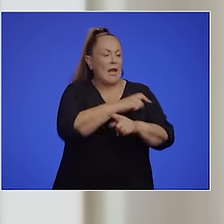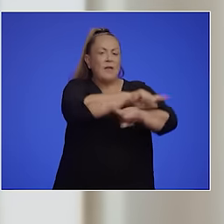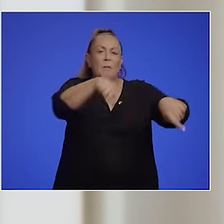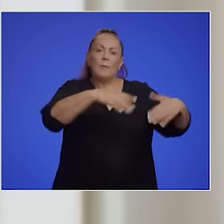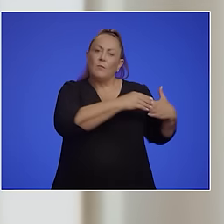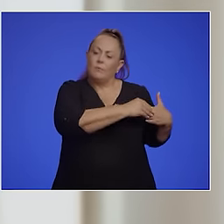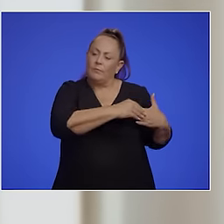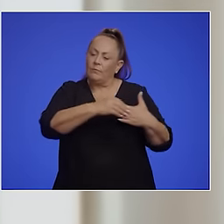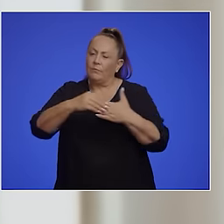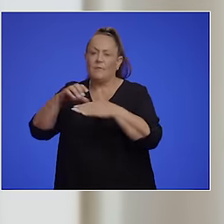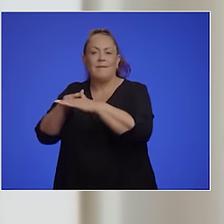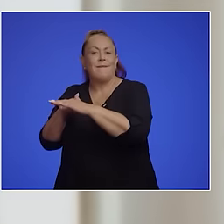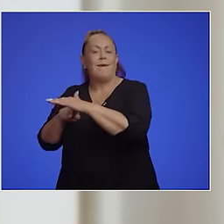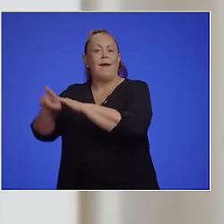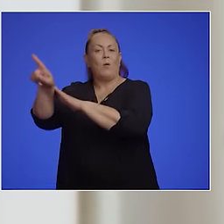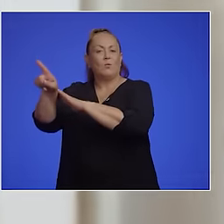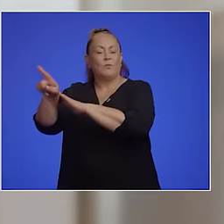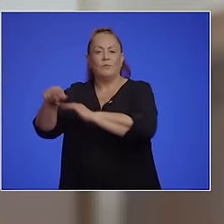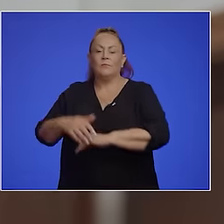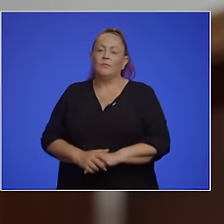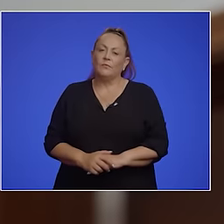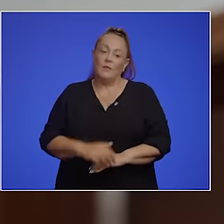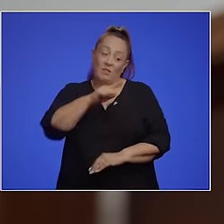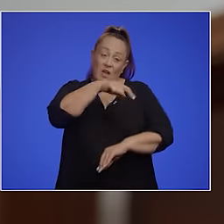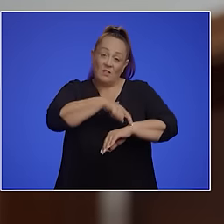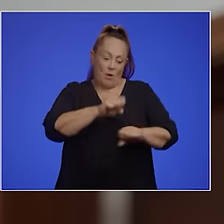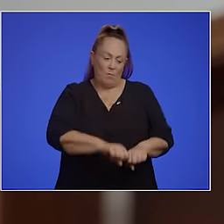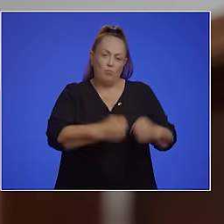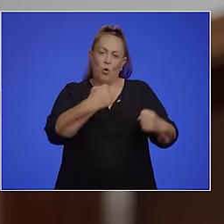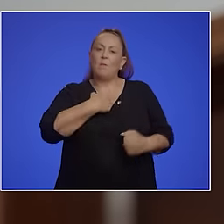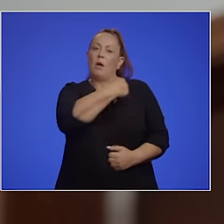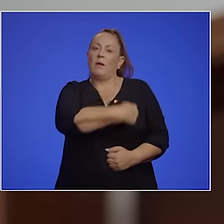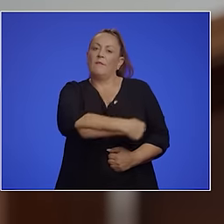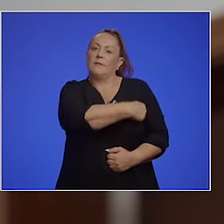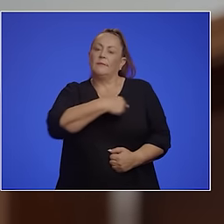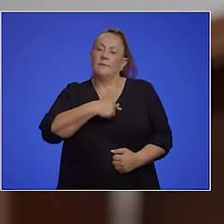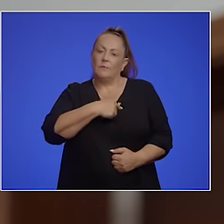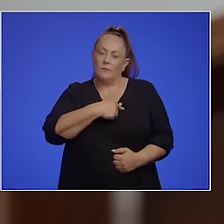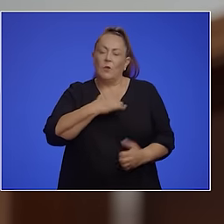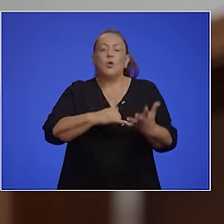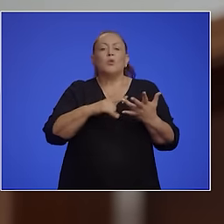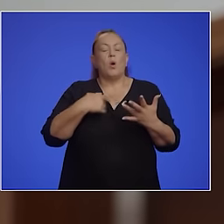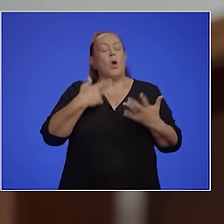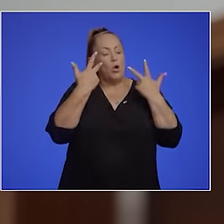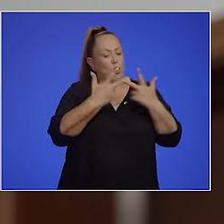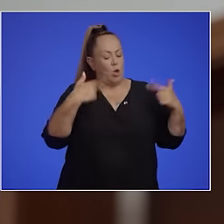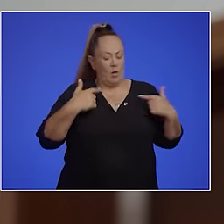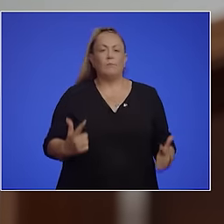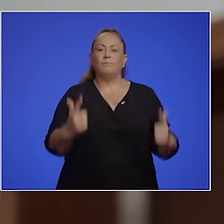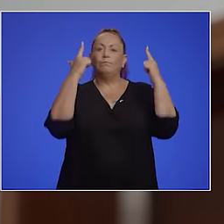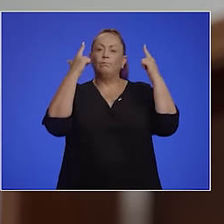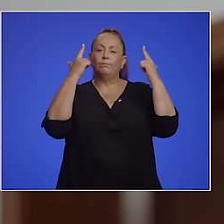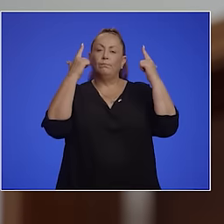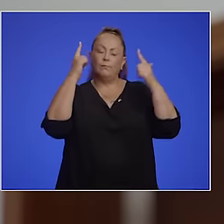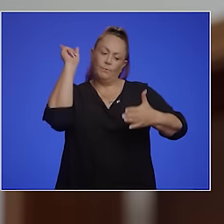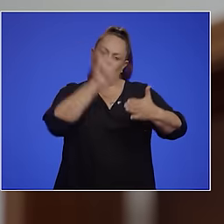hand to bring them out of the land of Egypt. They broke that covenant of mine, so I had to show them who